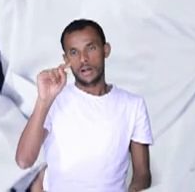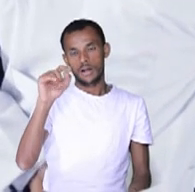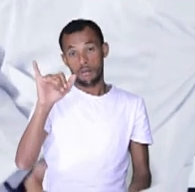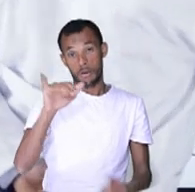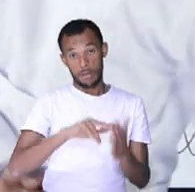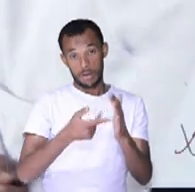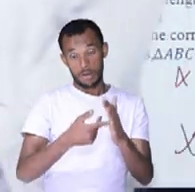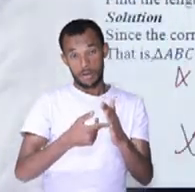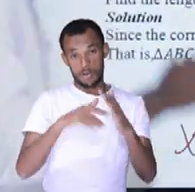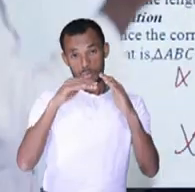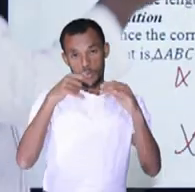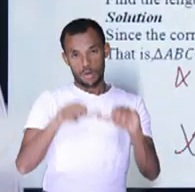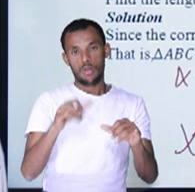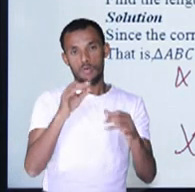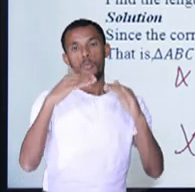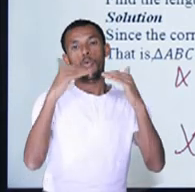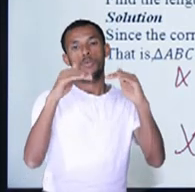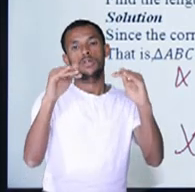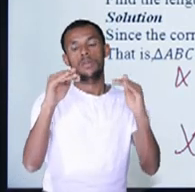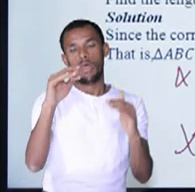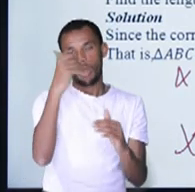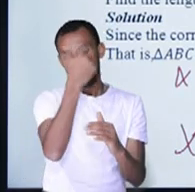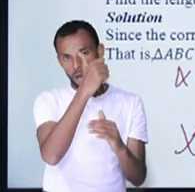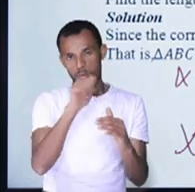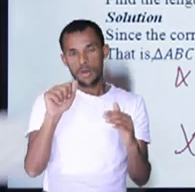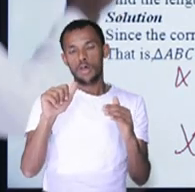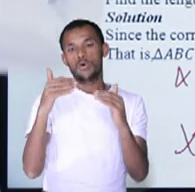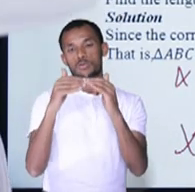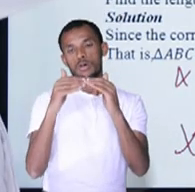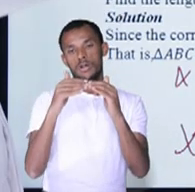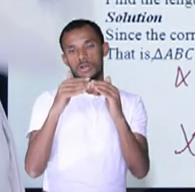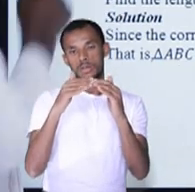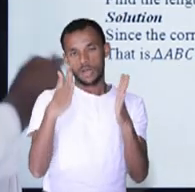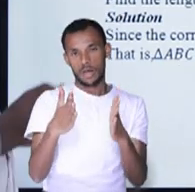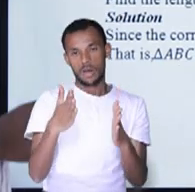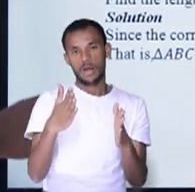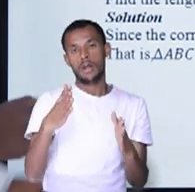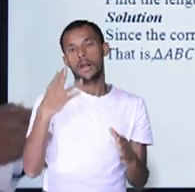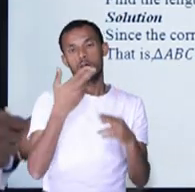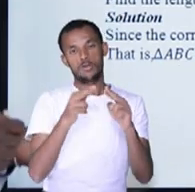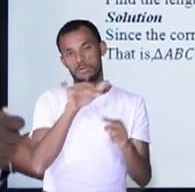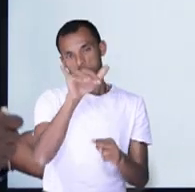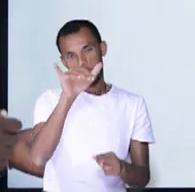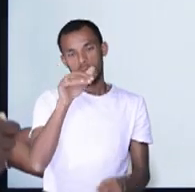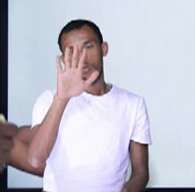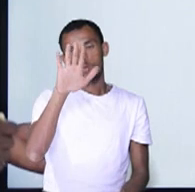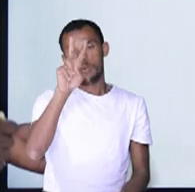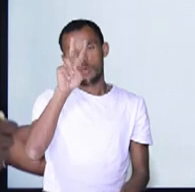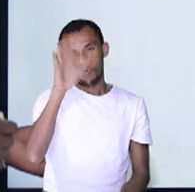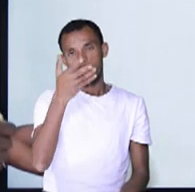Every corresponding sides will give this like ratio, which is 2 over 5. 2 over 5. So